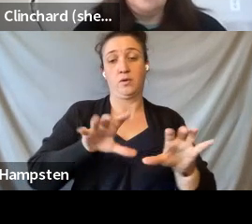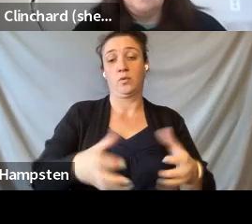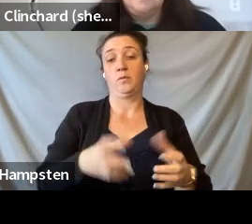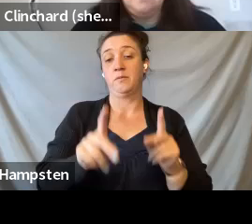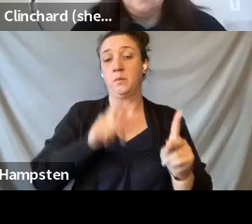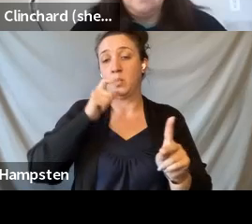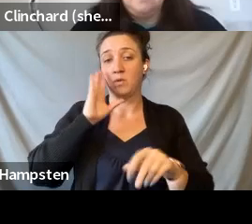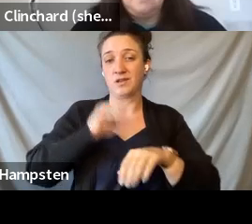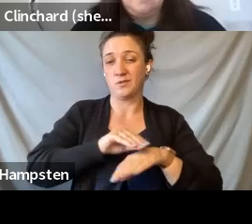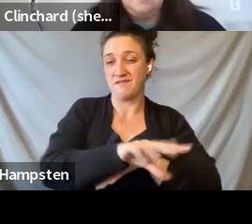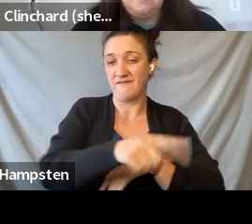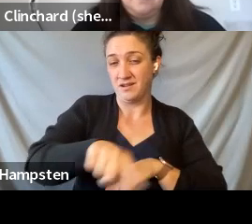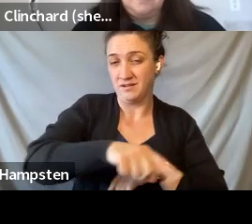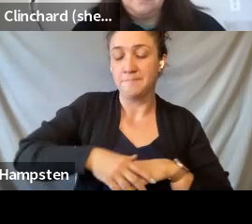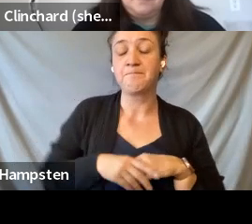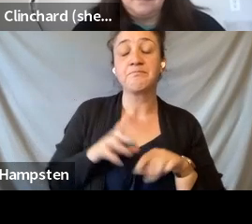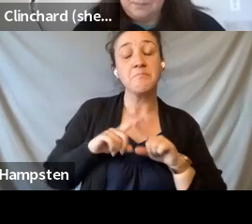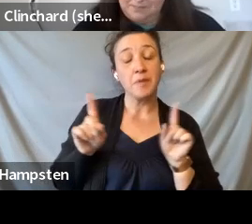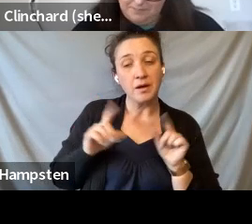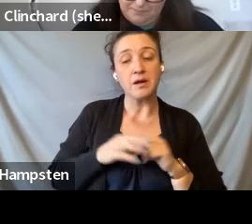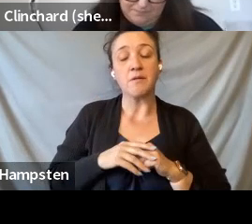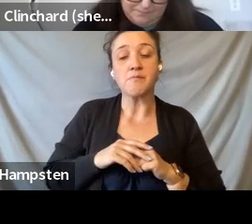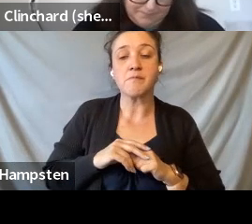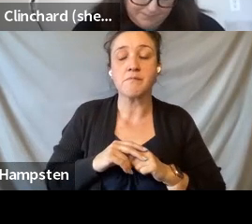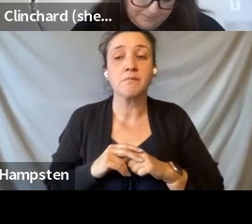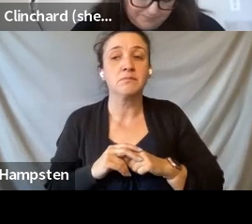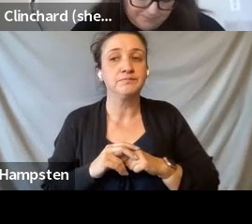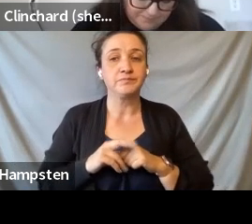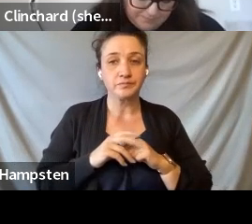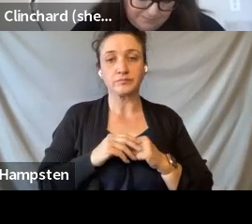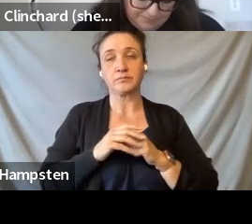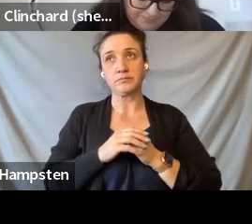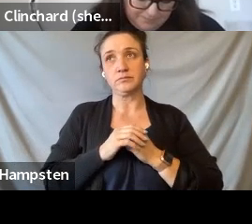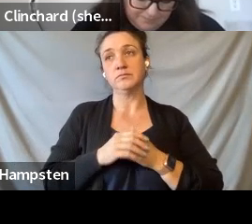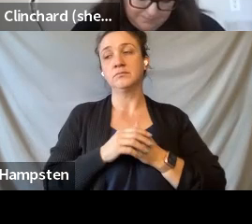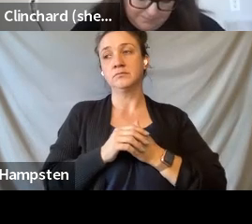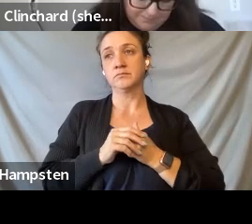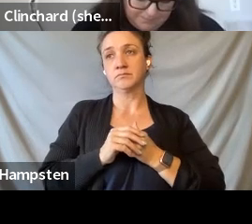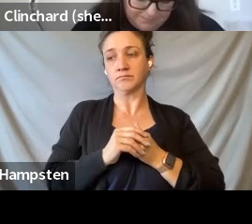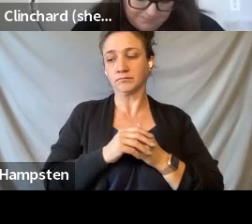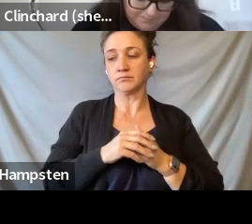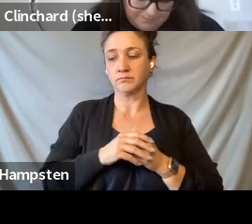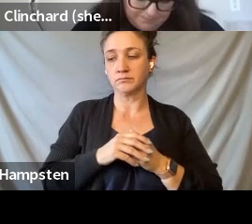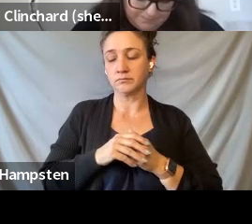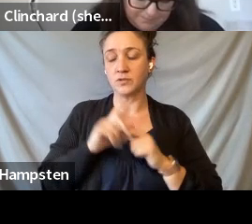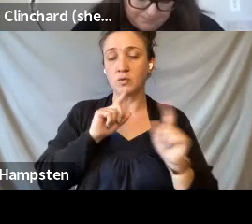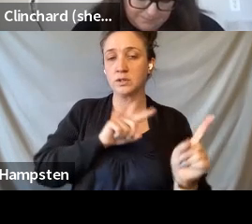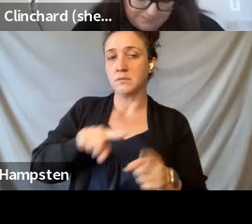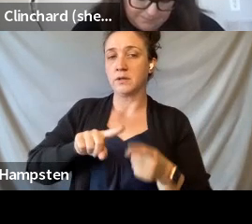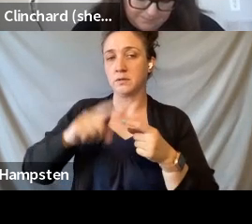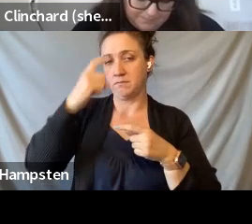difference. But you know, responding to mental health